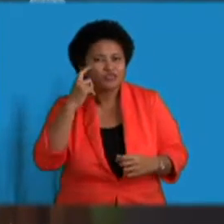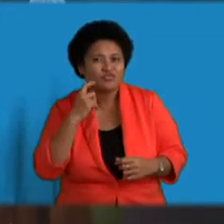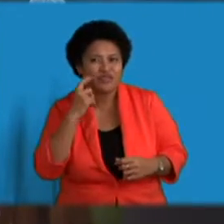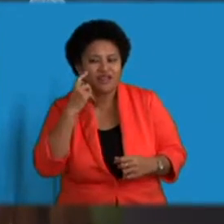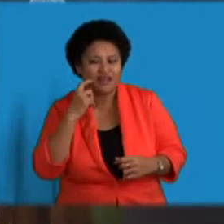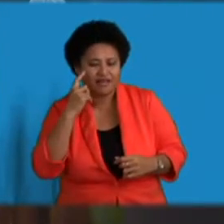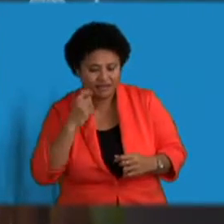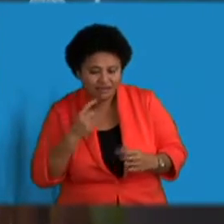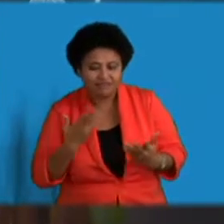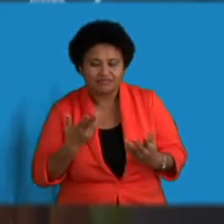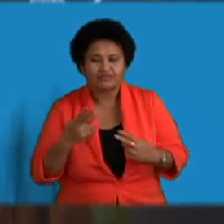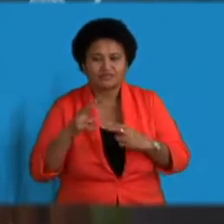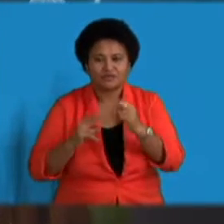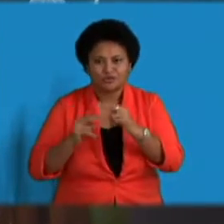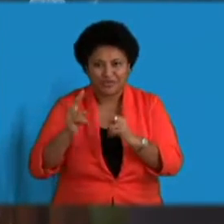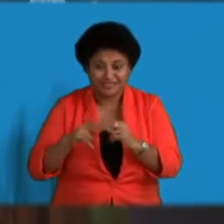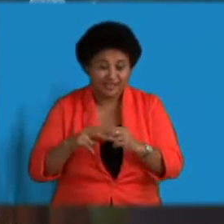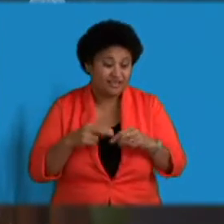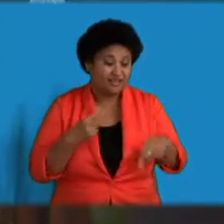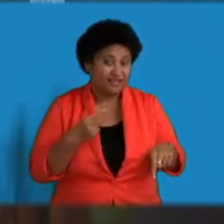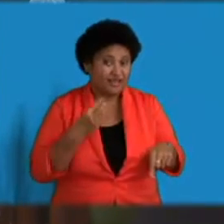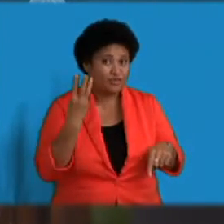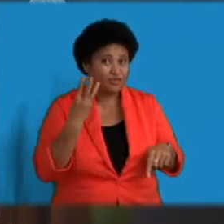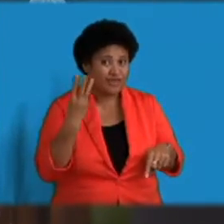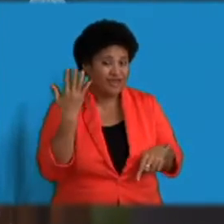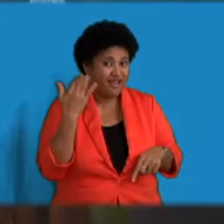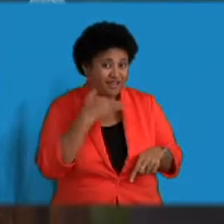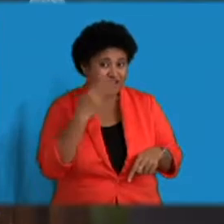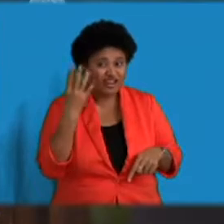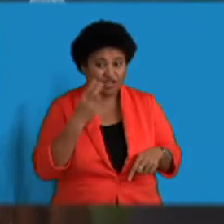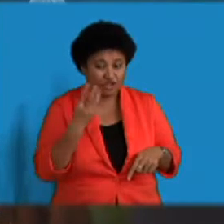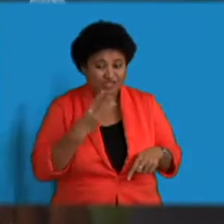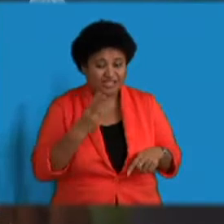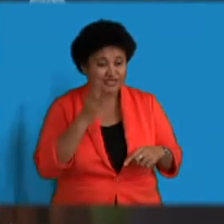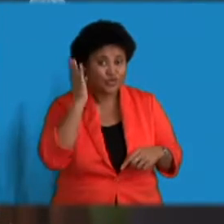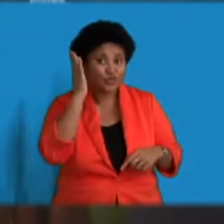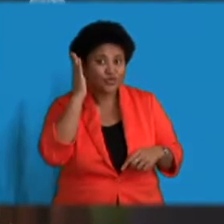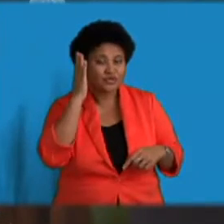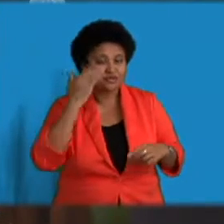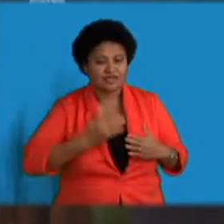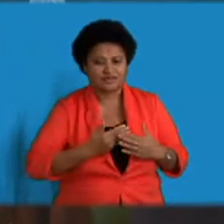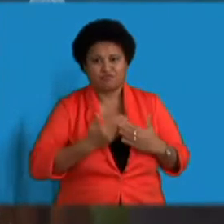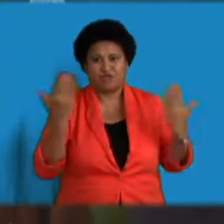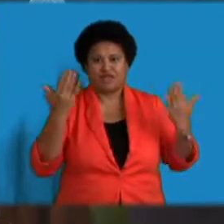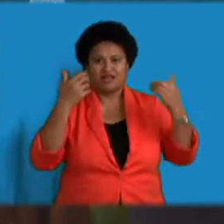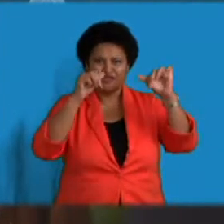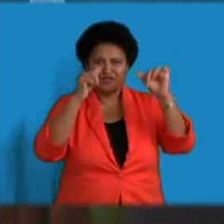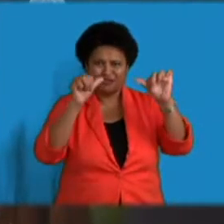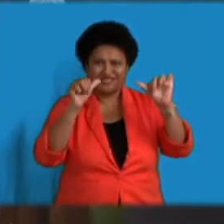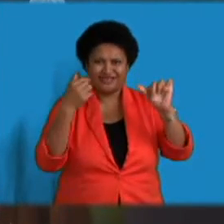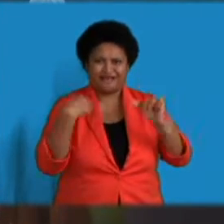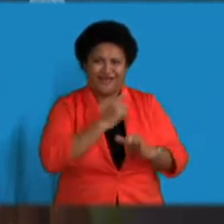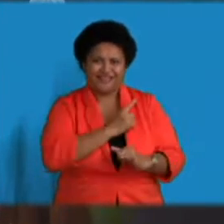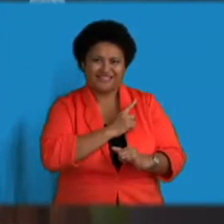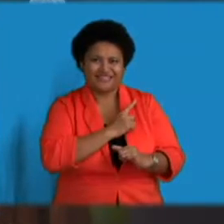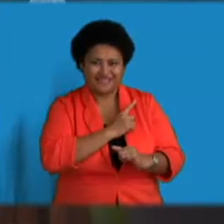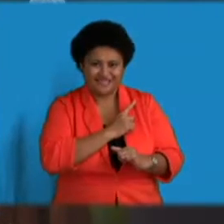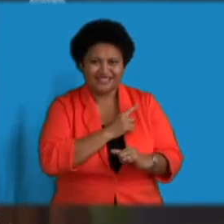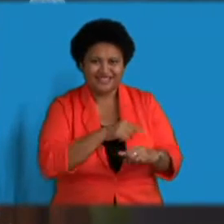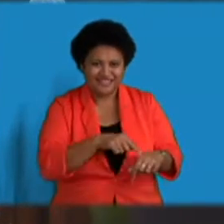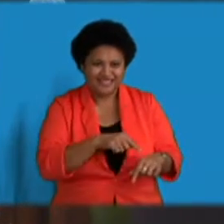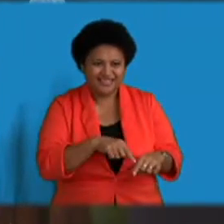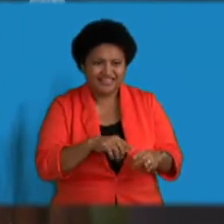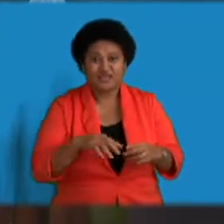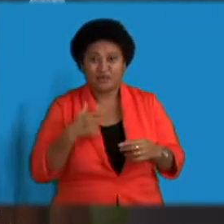this. I mean, this 313 setups in 2014 is a huge milestone for us, Madam Speaker, noting that we have got